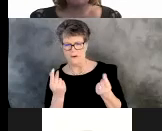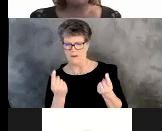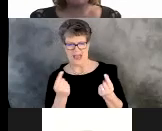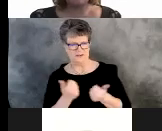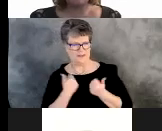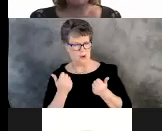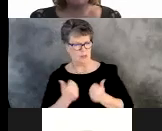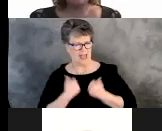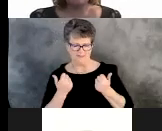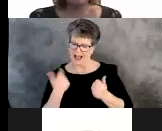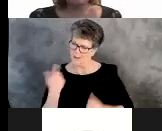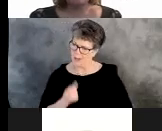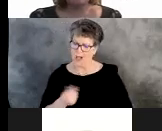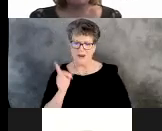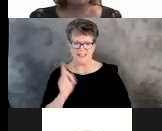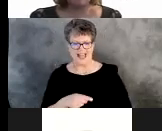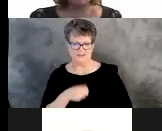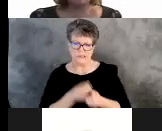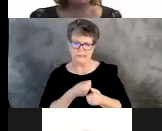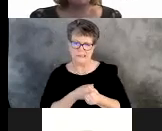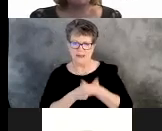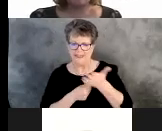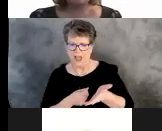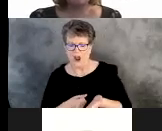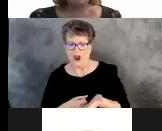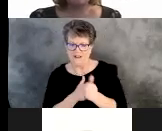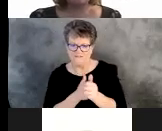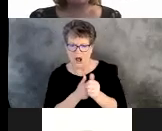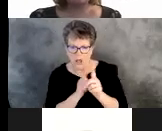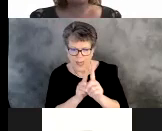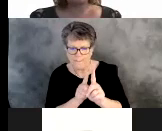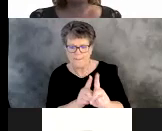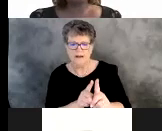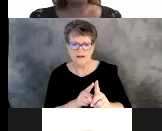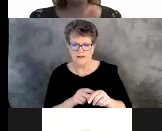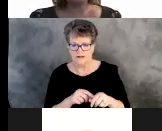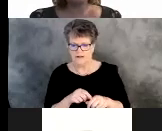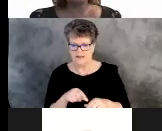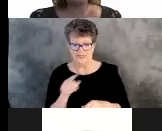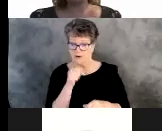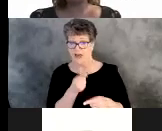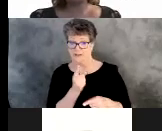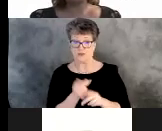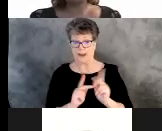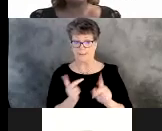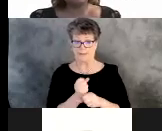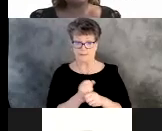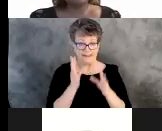I'm going to always have to, be there for them and follow them. And they're not the right people to make the